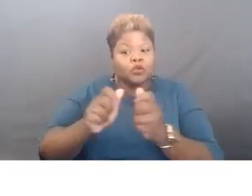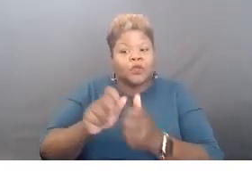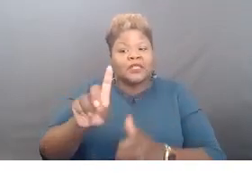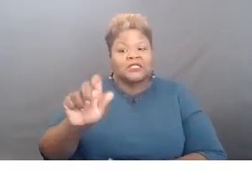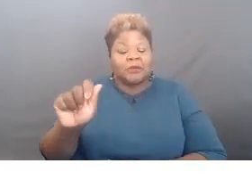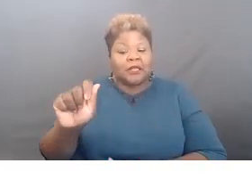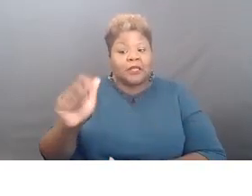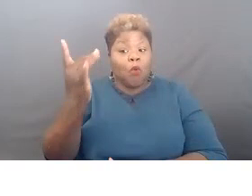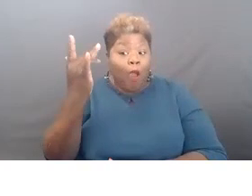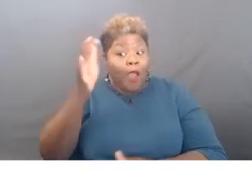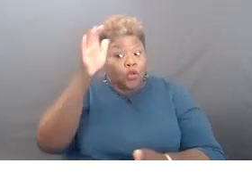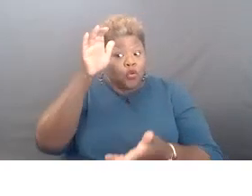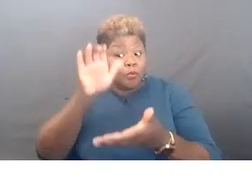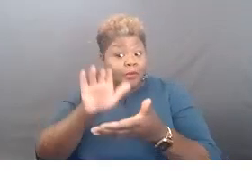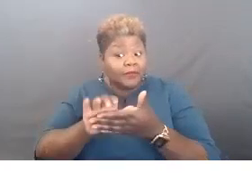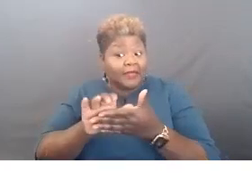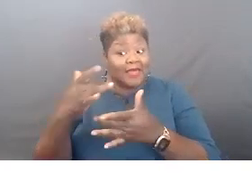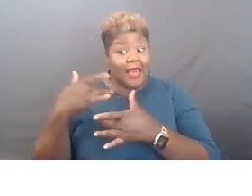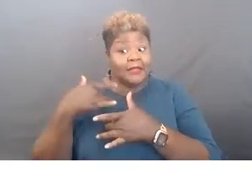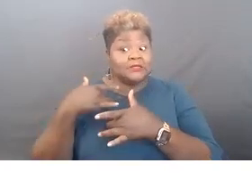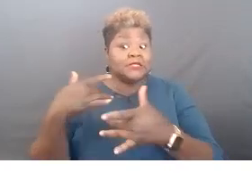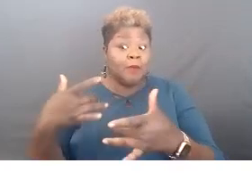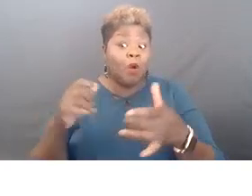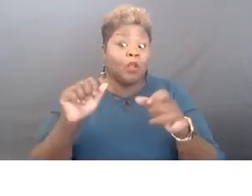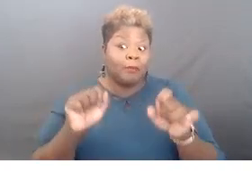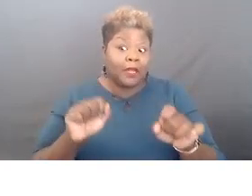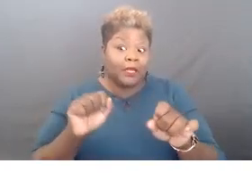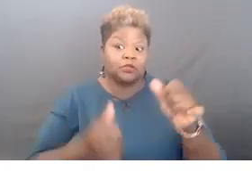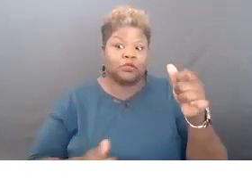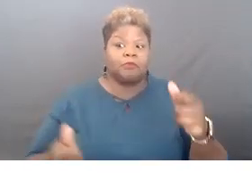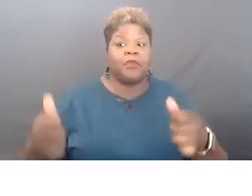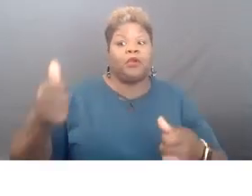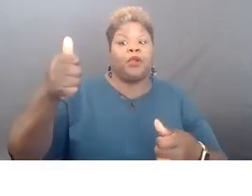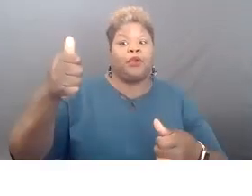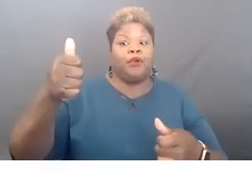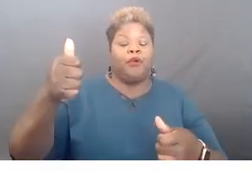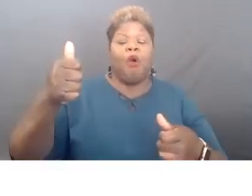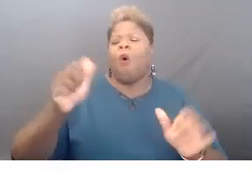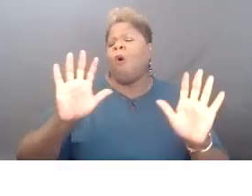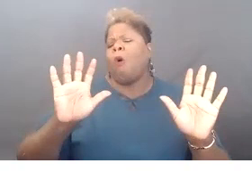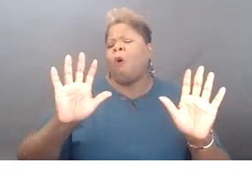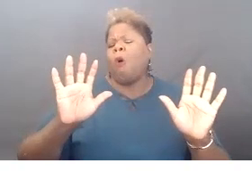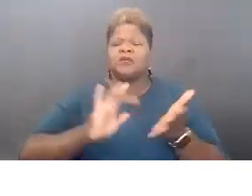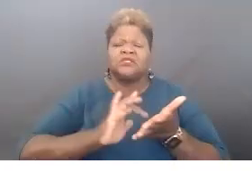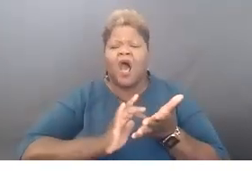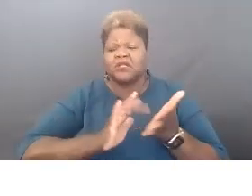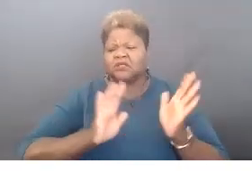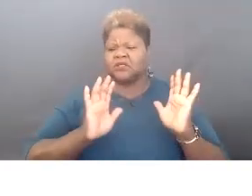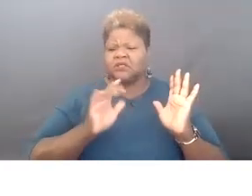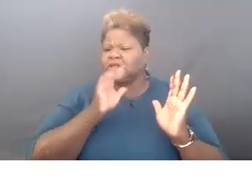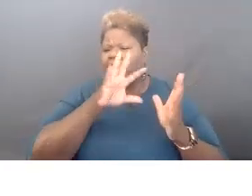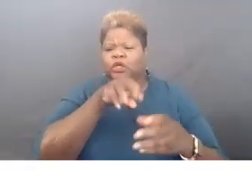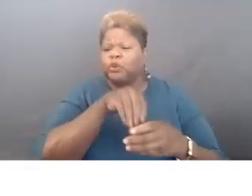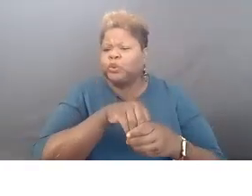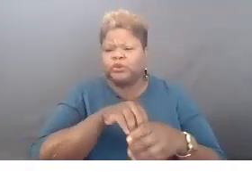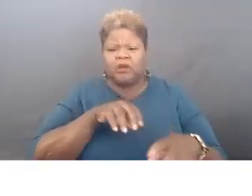the belief that typical abilities are superior. And it's toxic, it's not